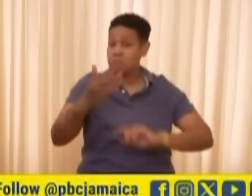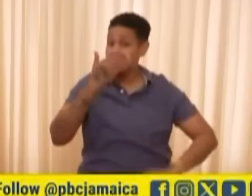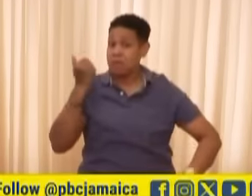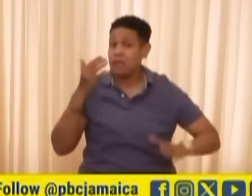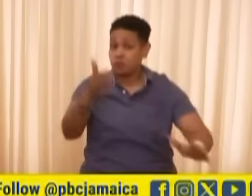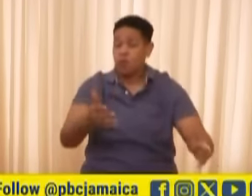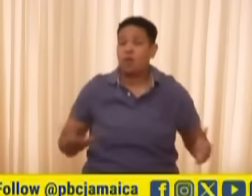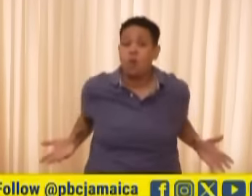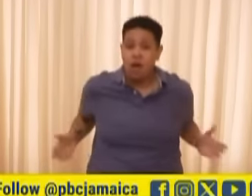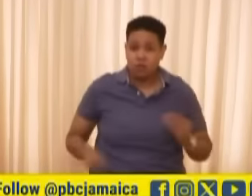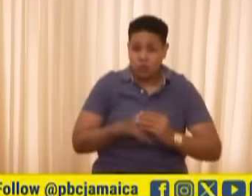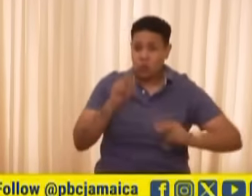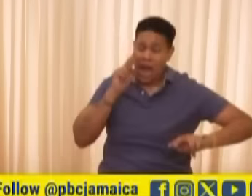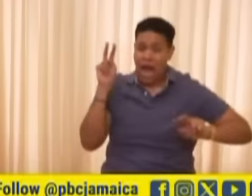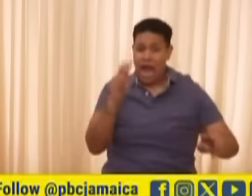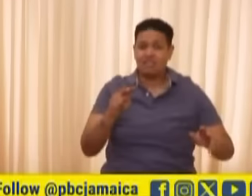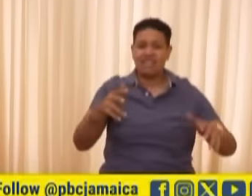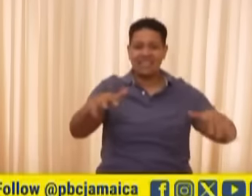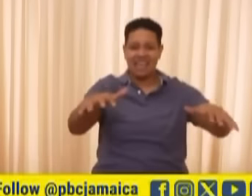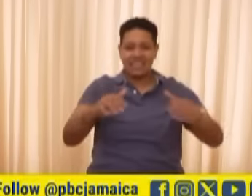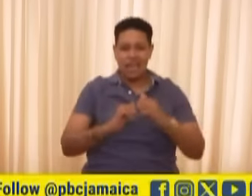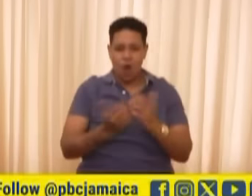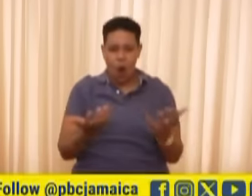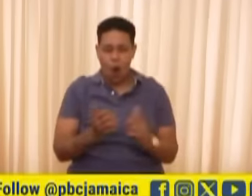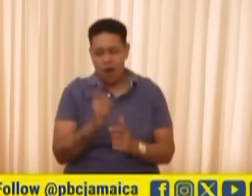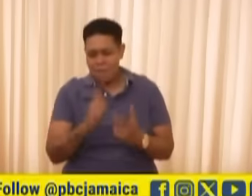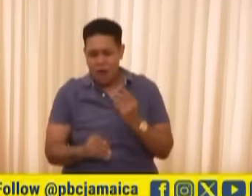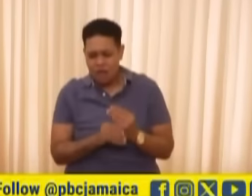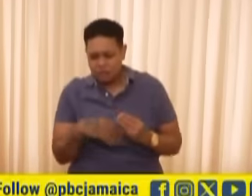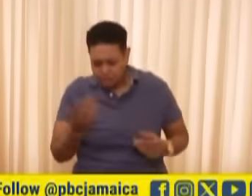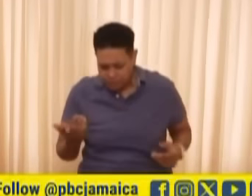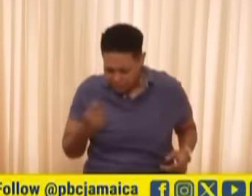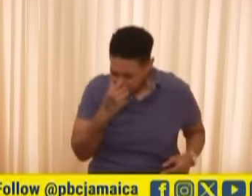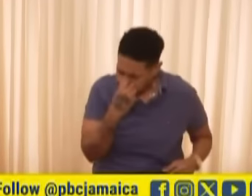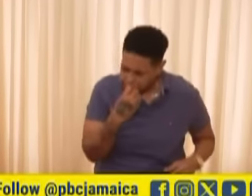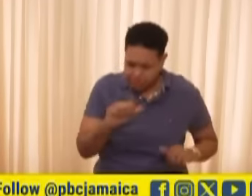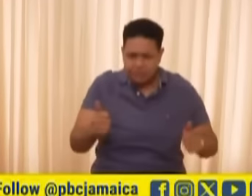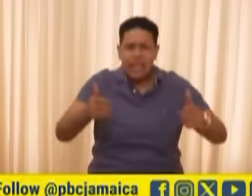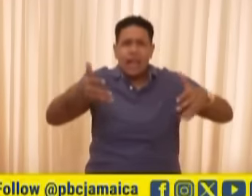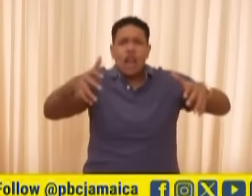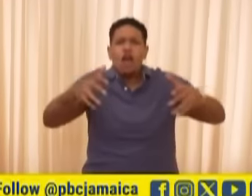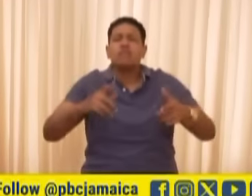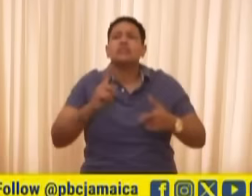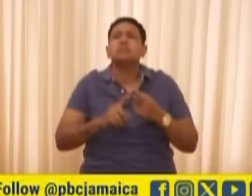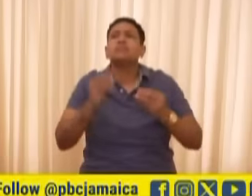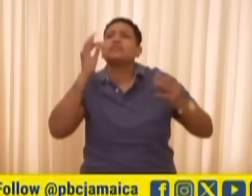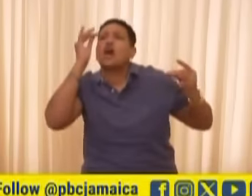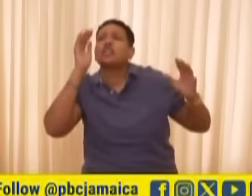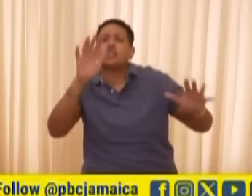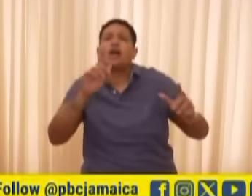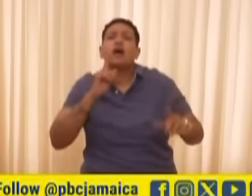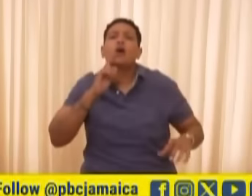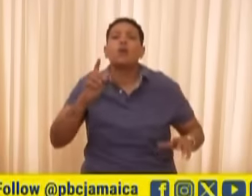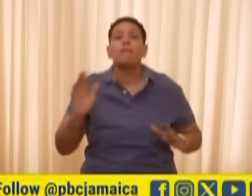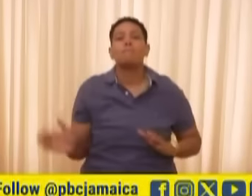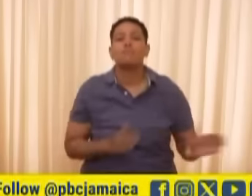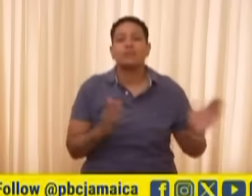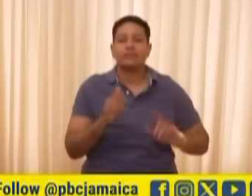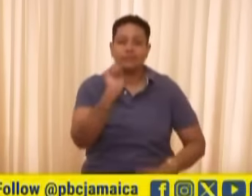way to address anxiety and any nervousness and concern is to be